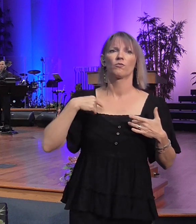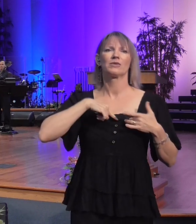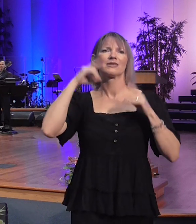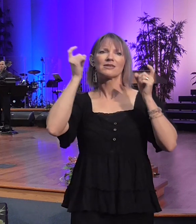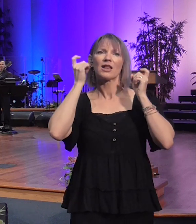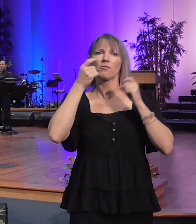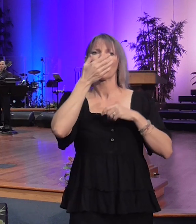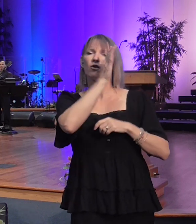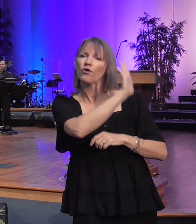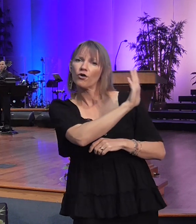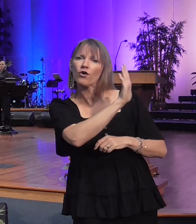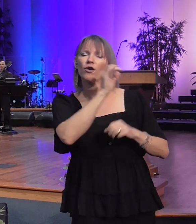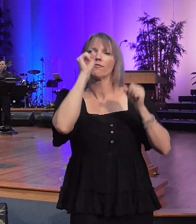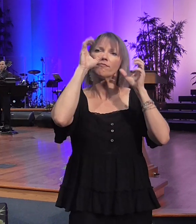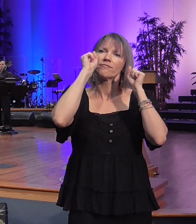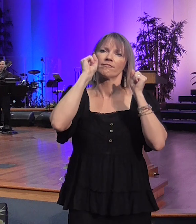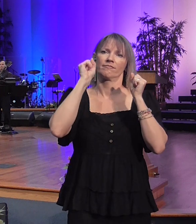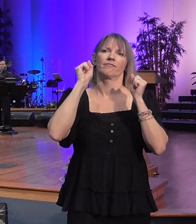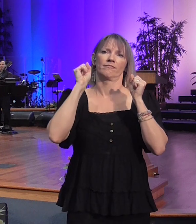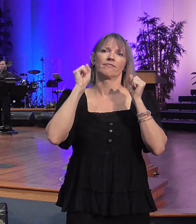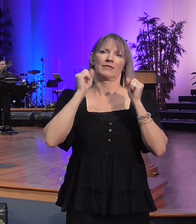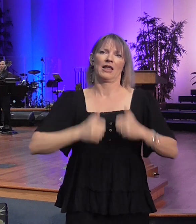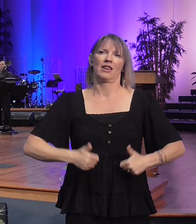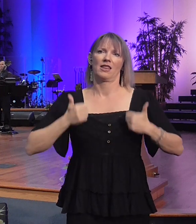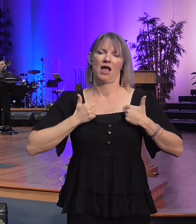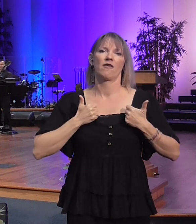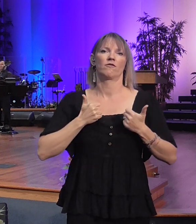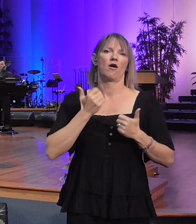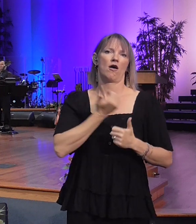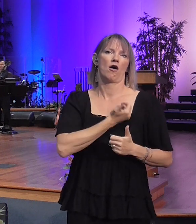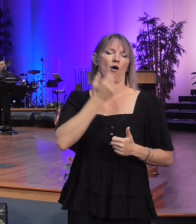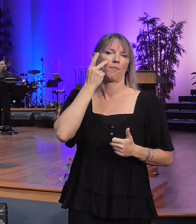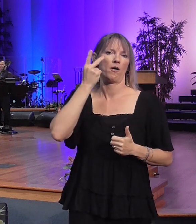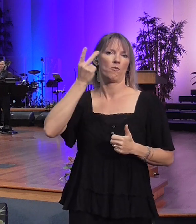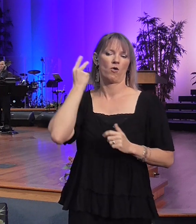incredible life by lighting our memorial candle this morning.